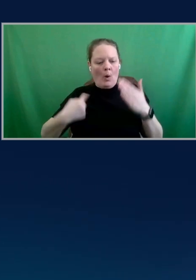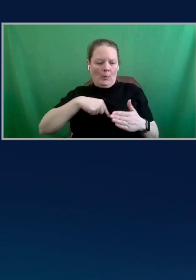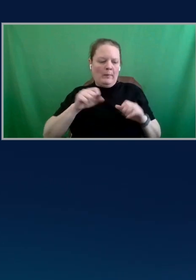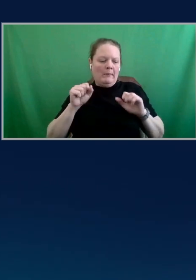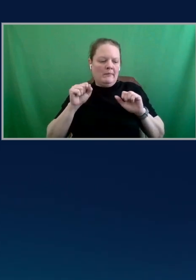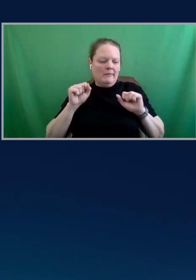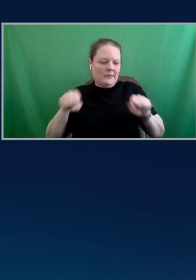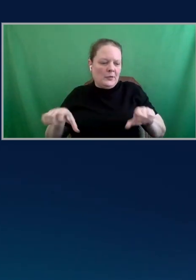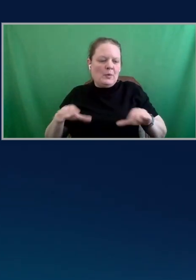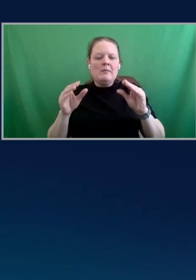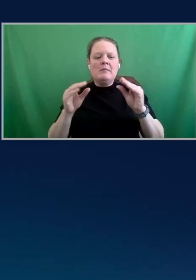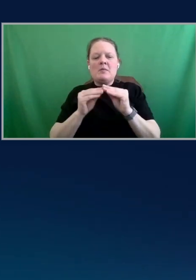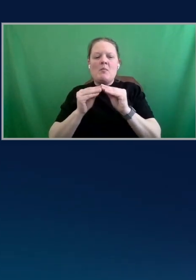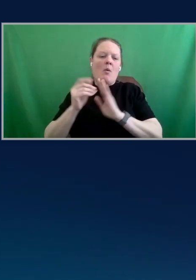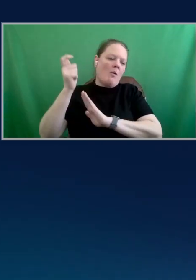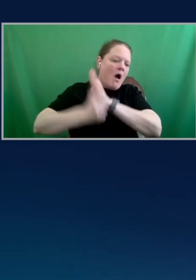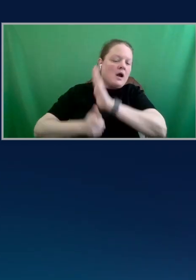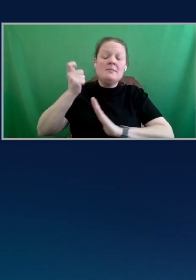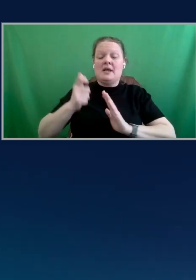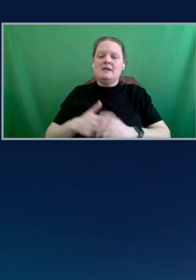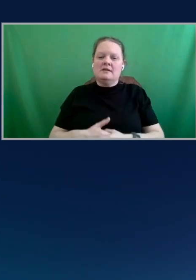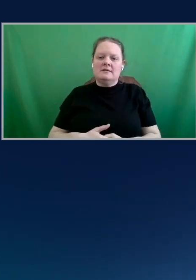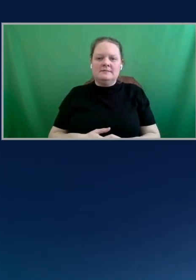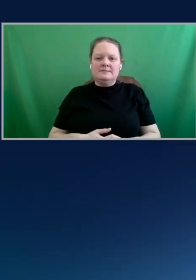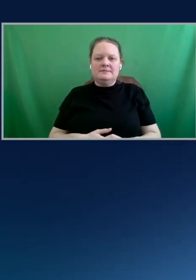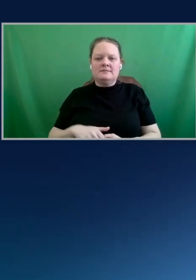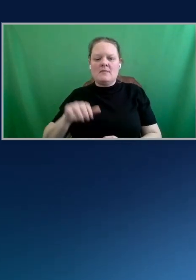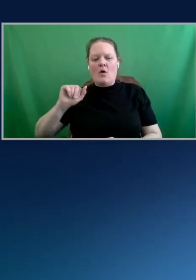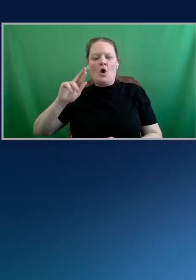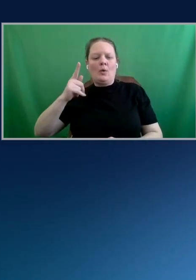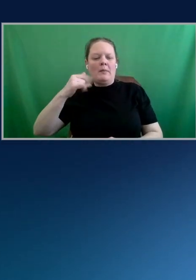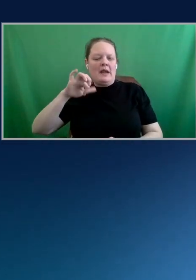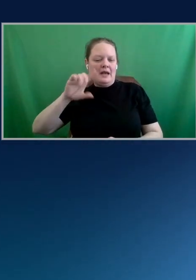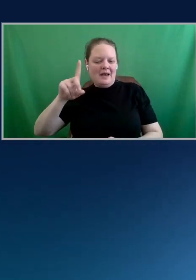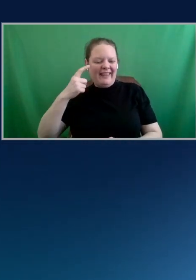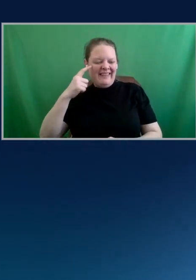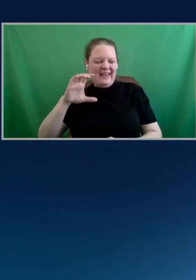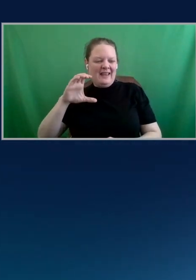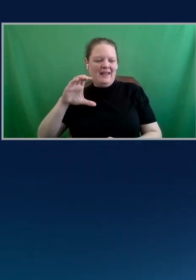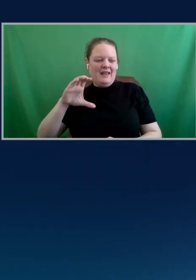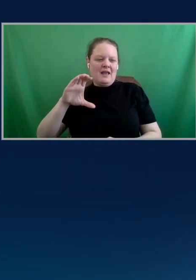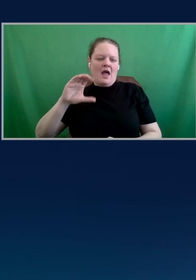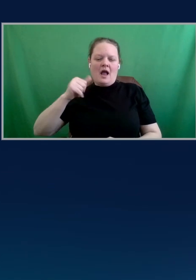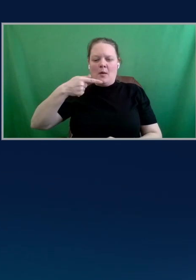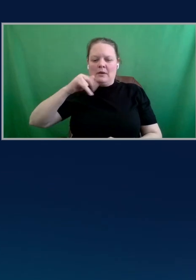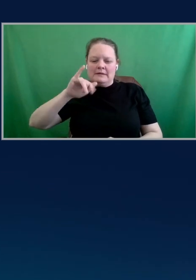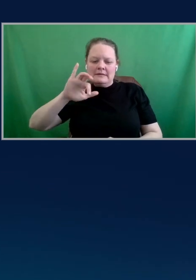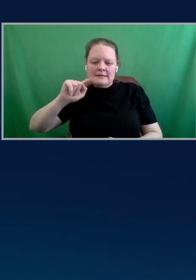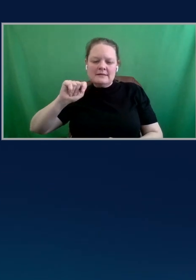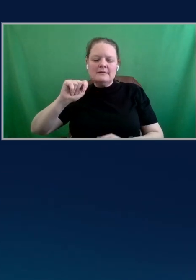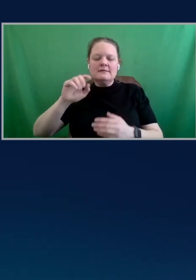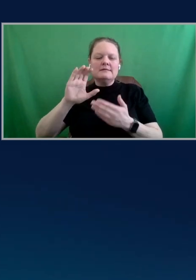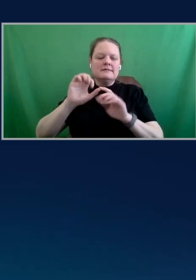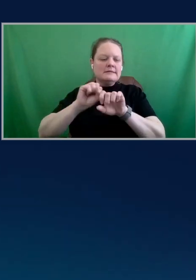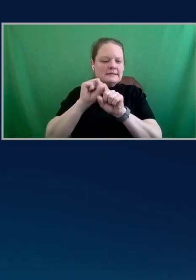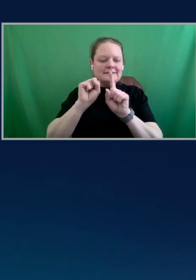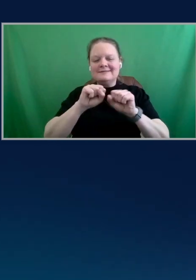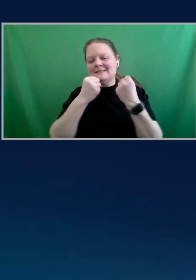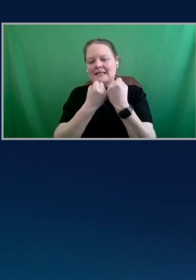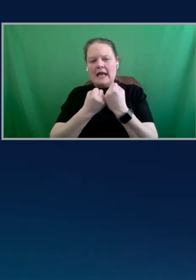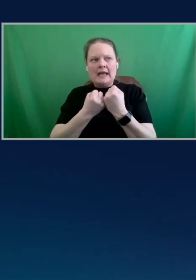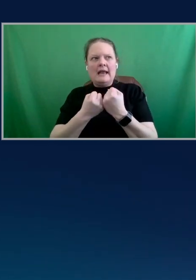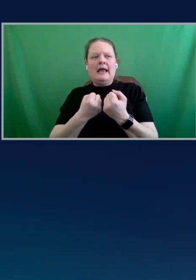more automated. And I think sometimes in capitalistic societies, when we look for automation, sometimes that means job loss. And